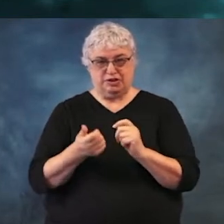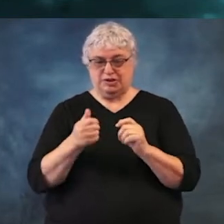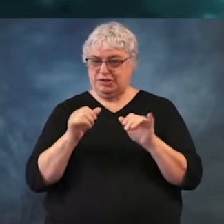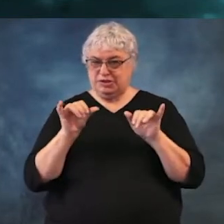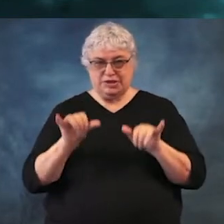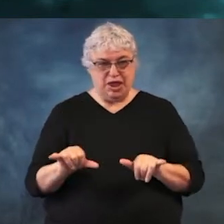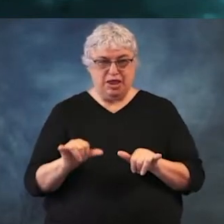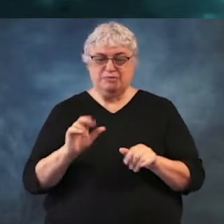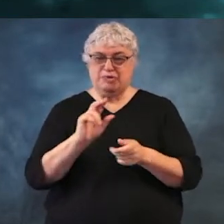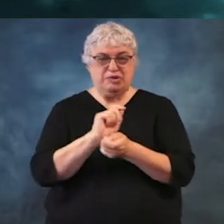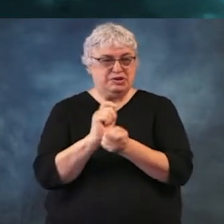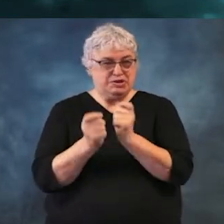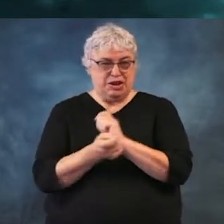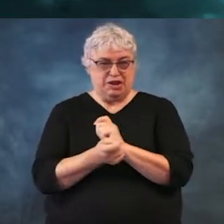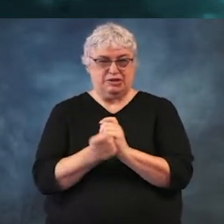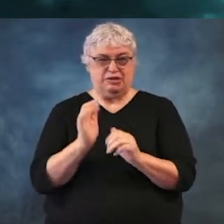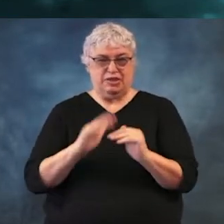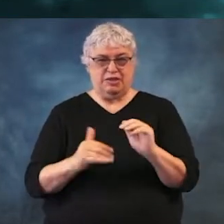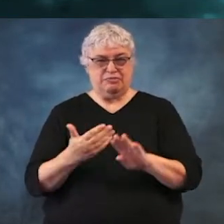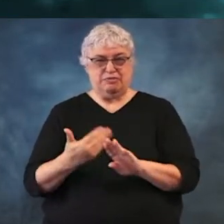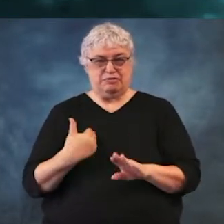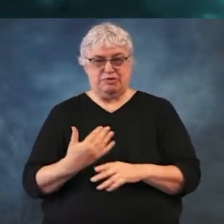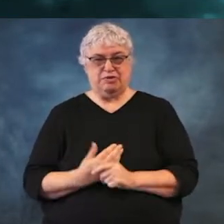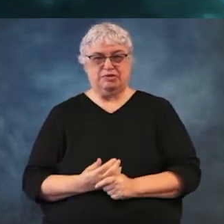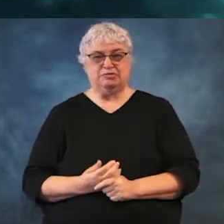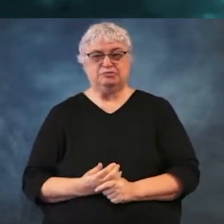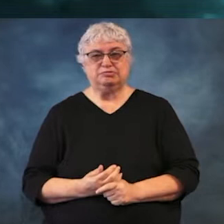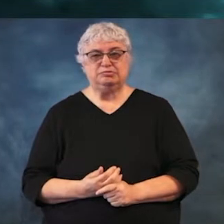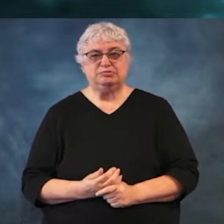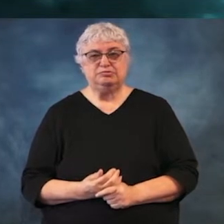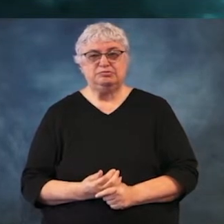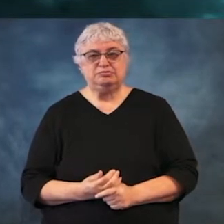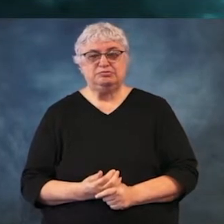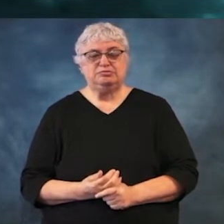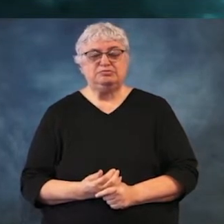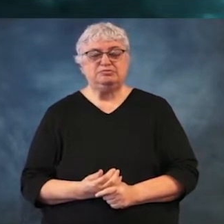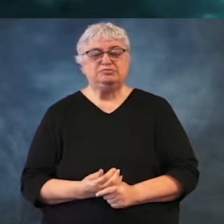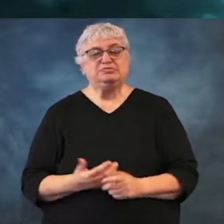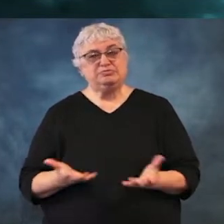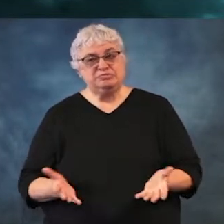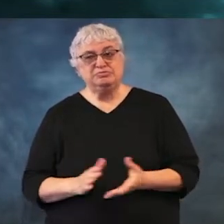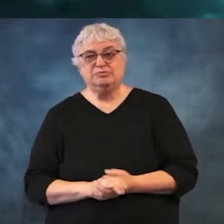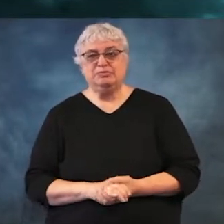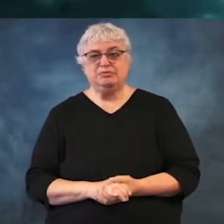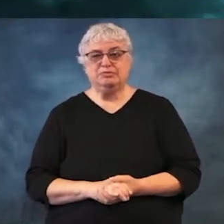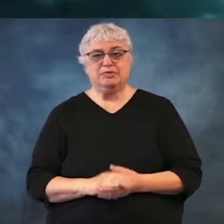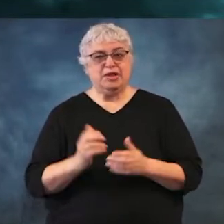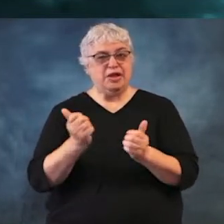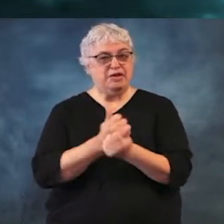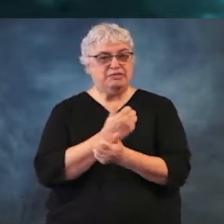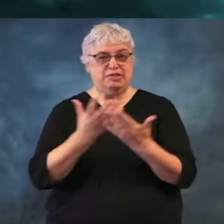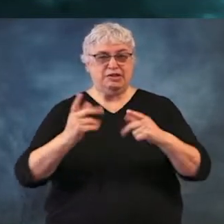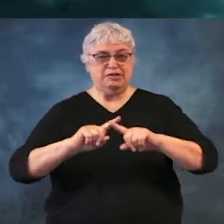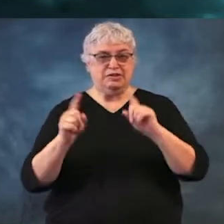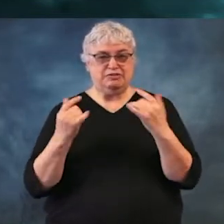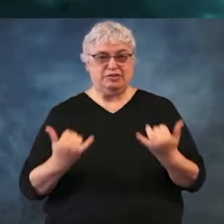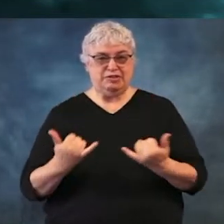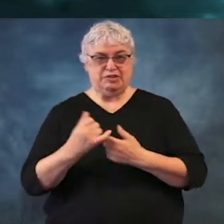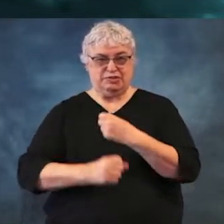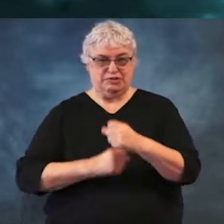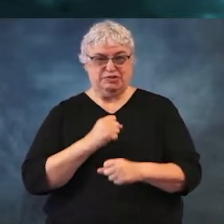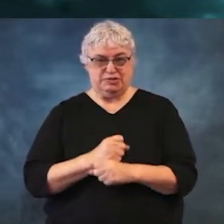any different than prior years? Well, everything's different this year,